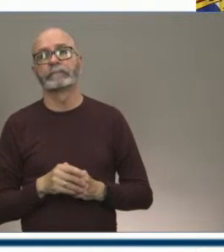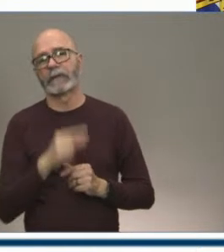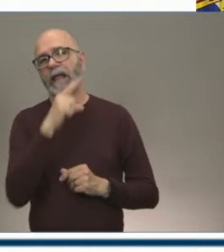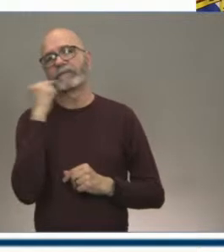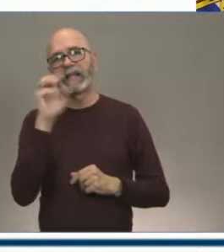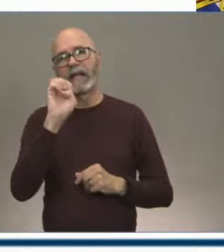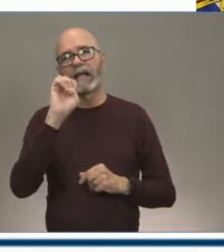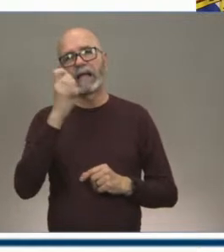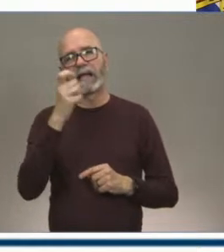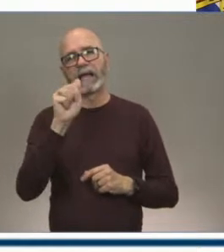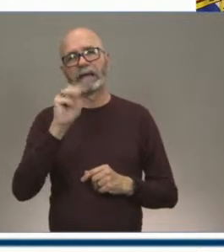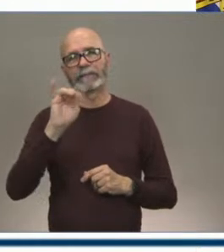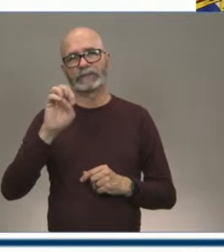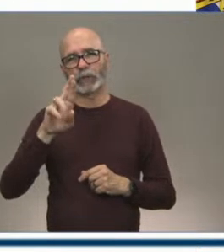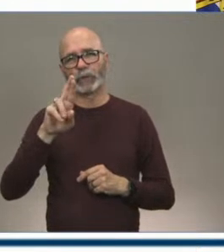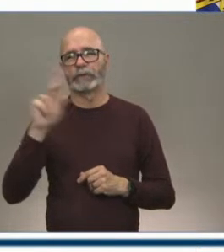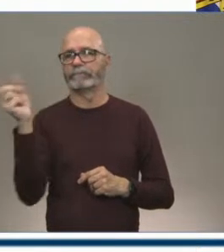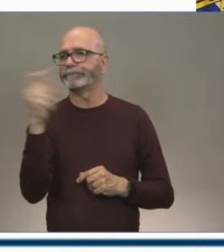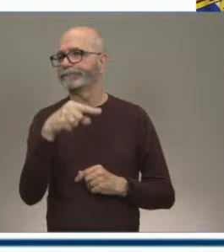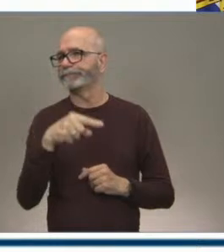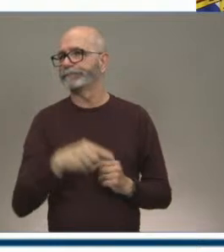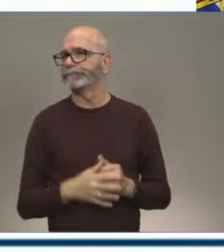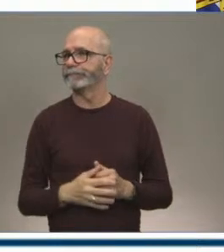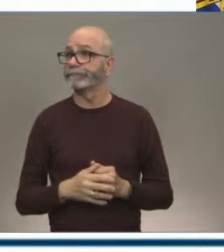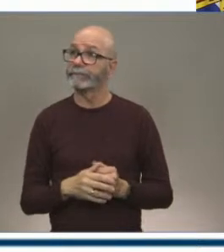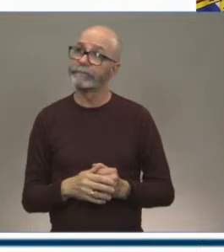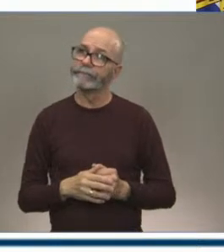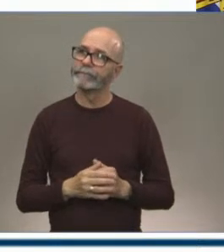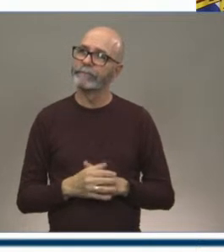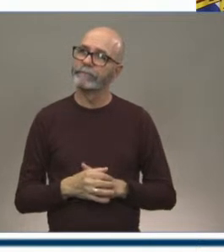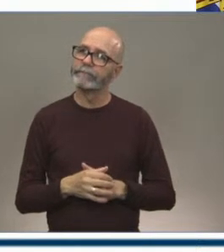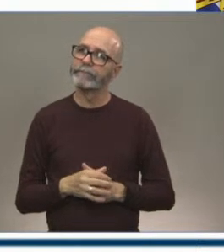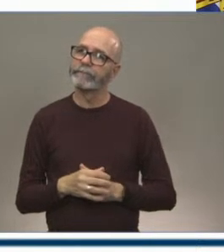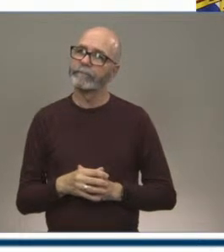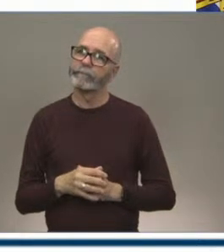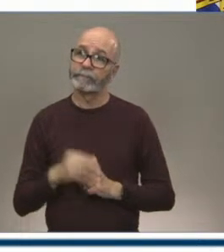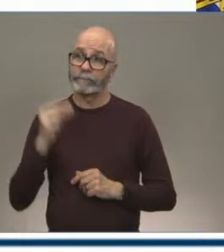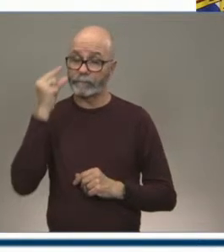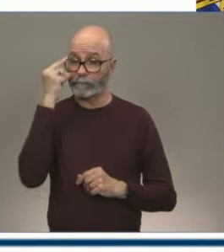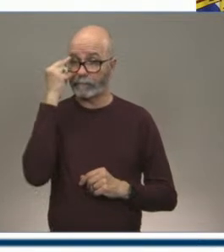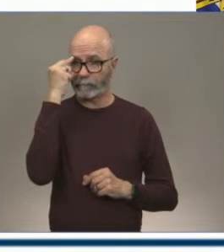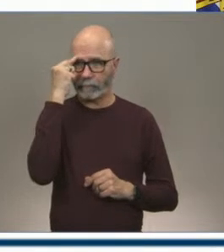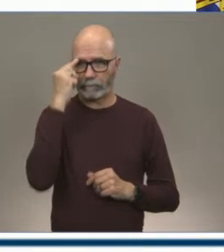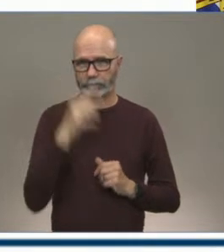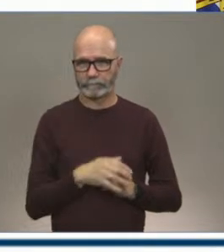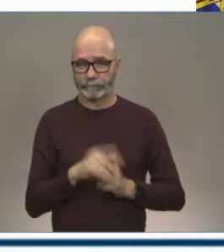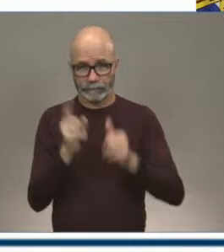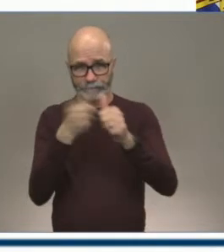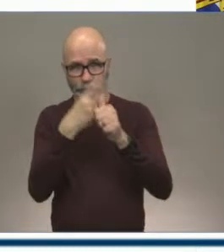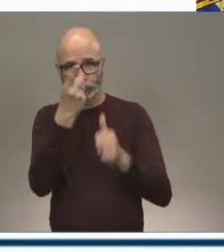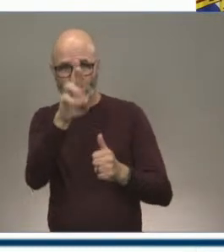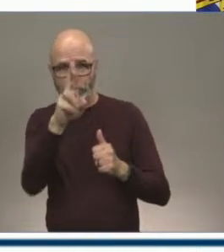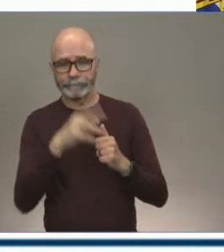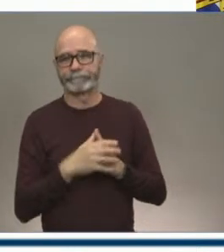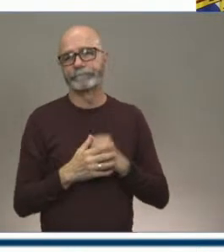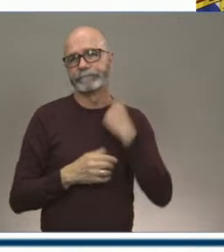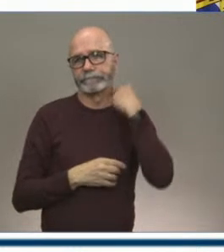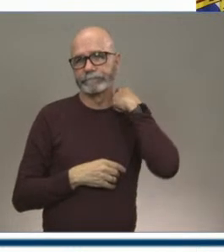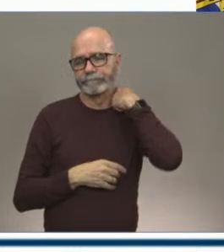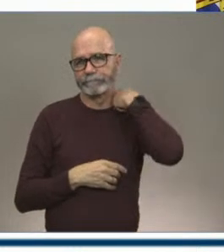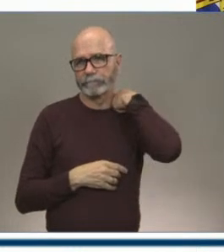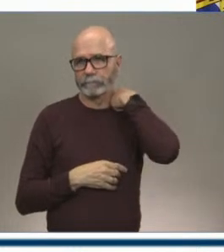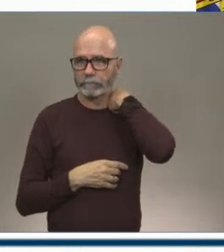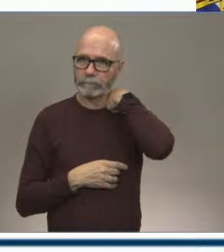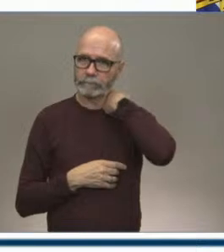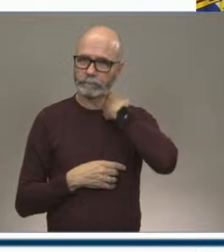Yes, thank you very much. My first question is for Dr. Strang. It appears that a number of people who did not receive invitations to the first